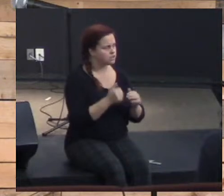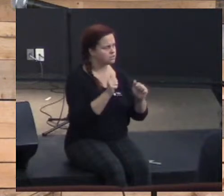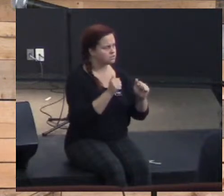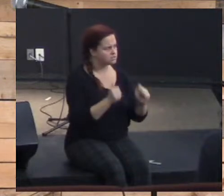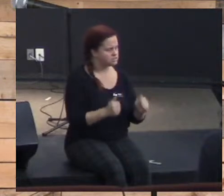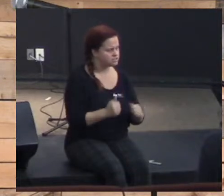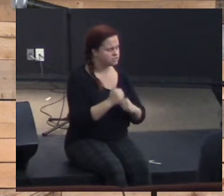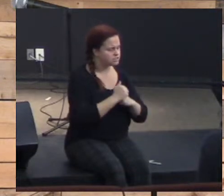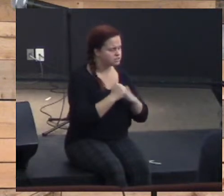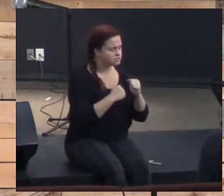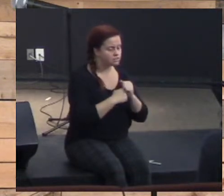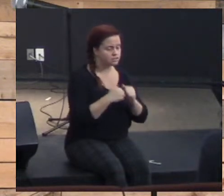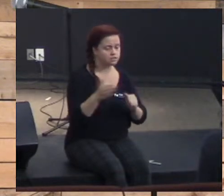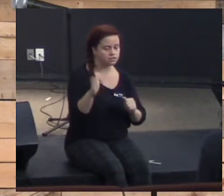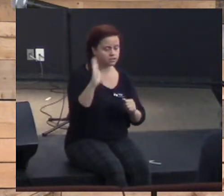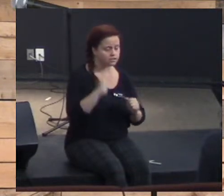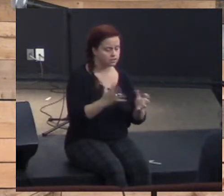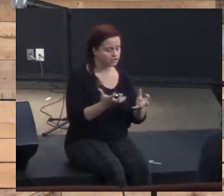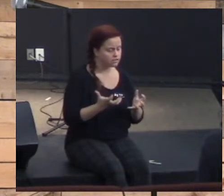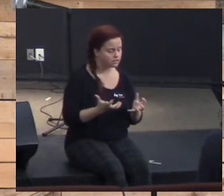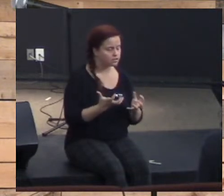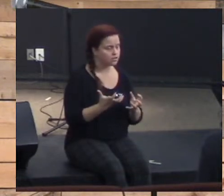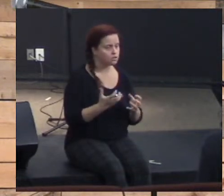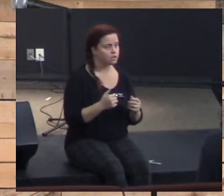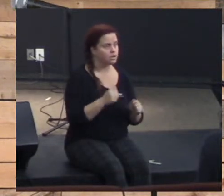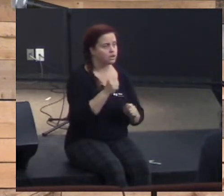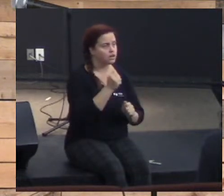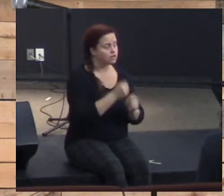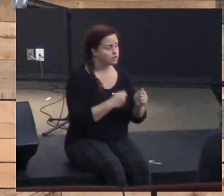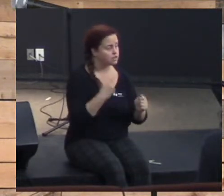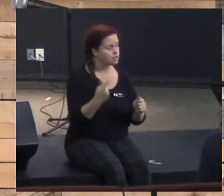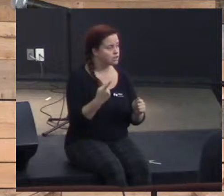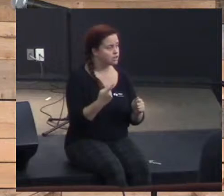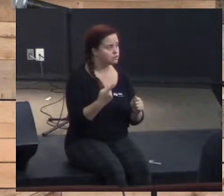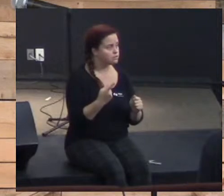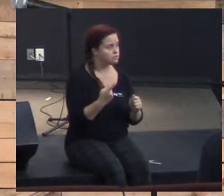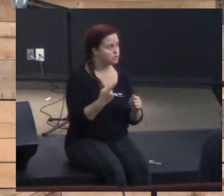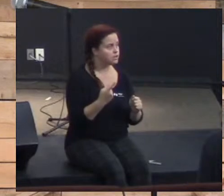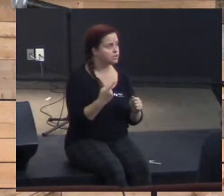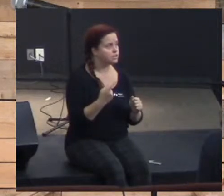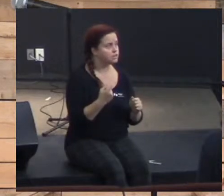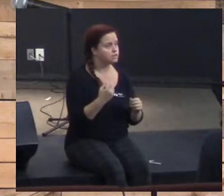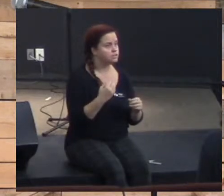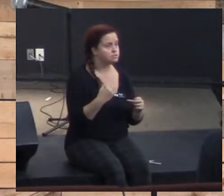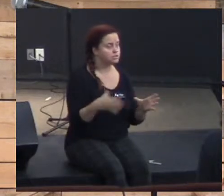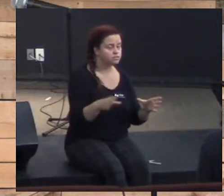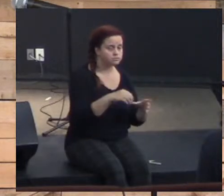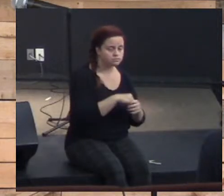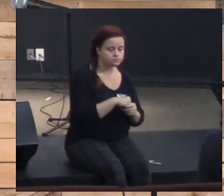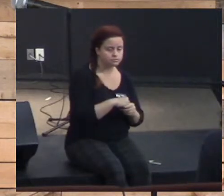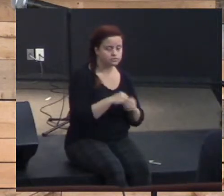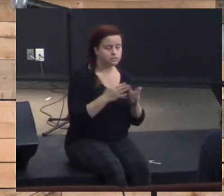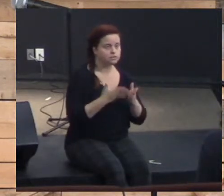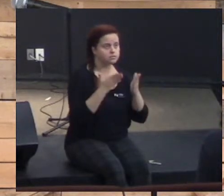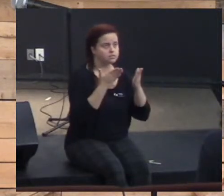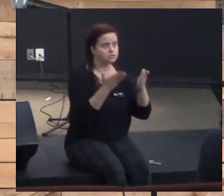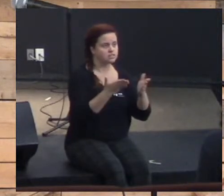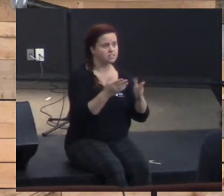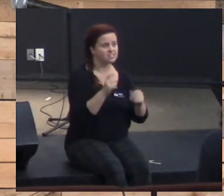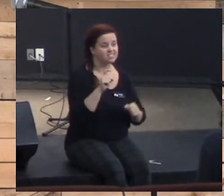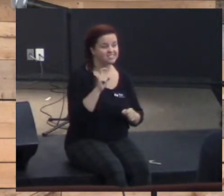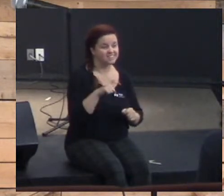built that he wanted men to participate in, he required some offerings. He required them to give some